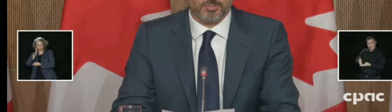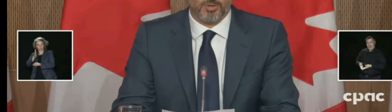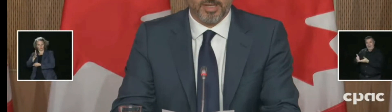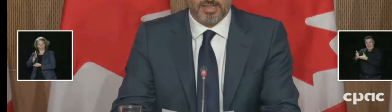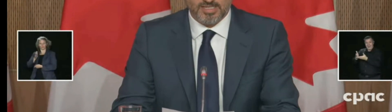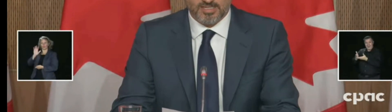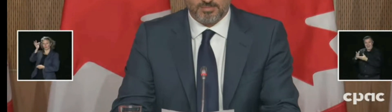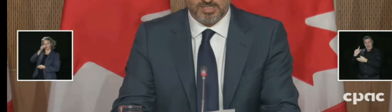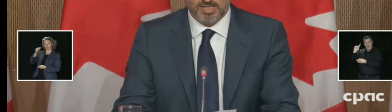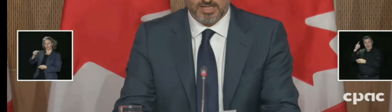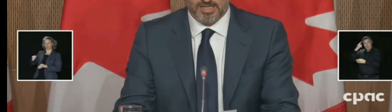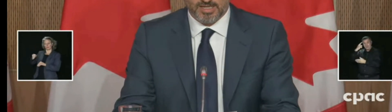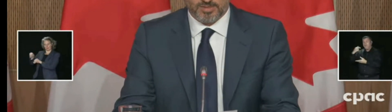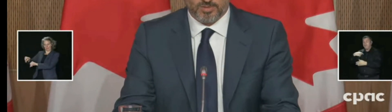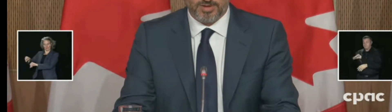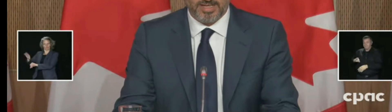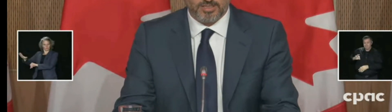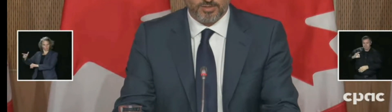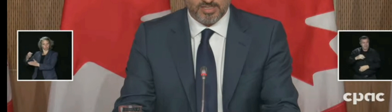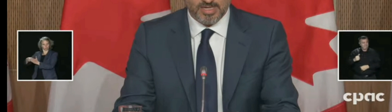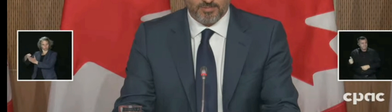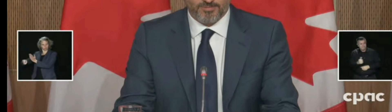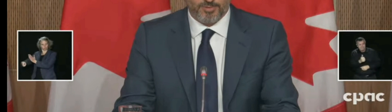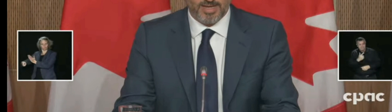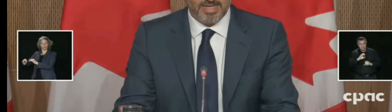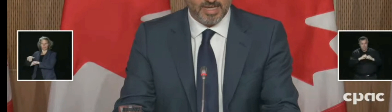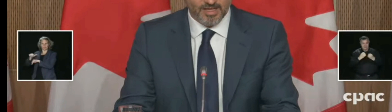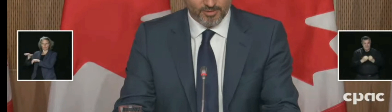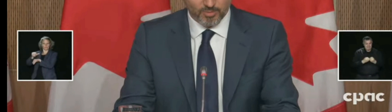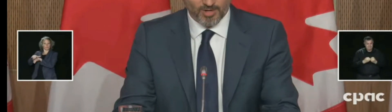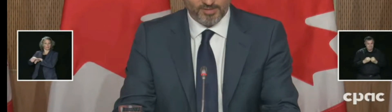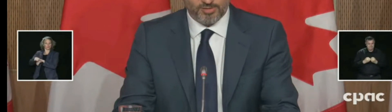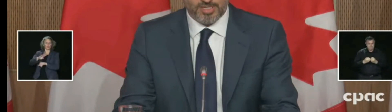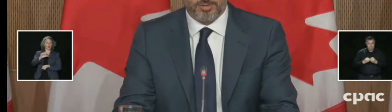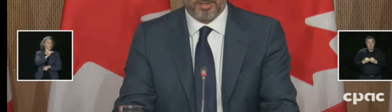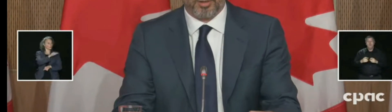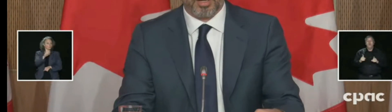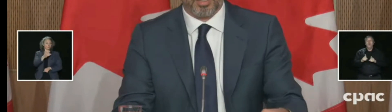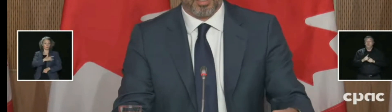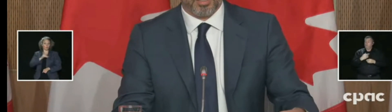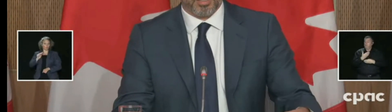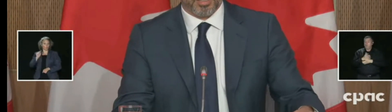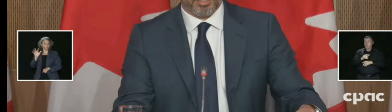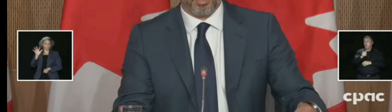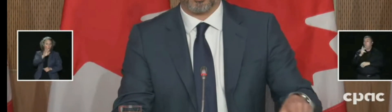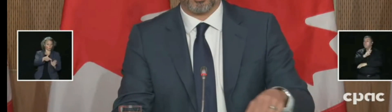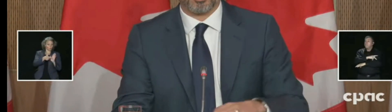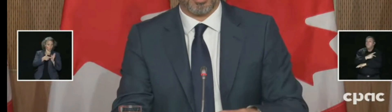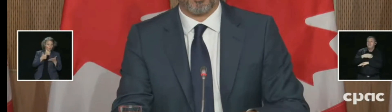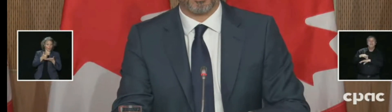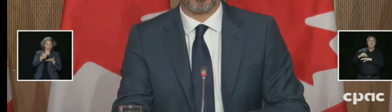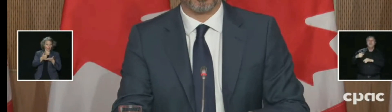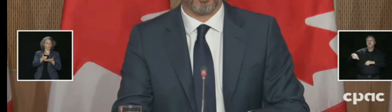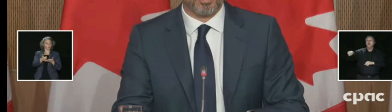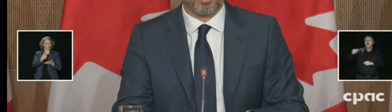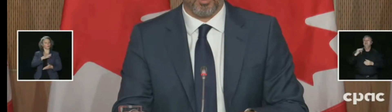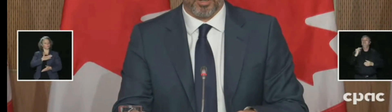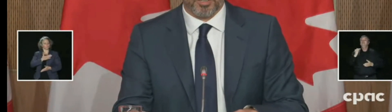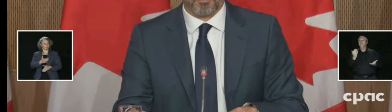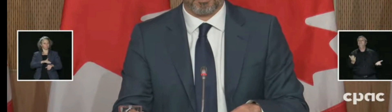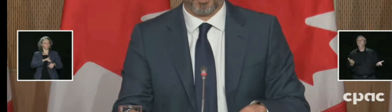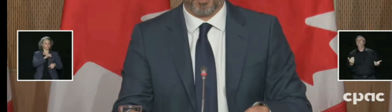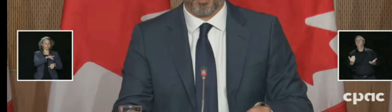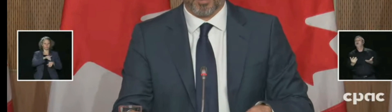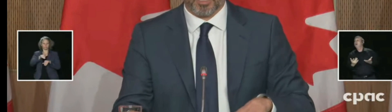costs of deploying these teams, and we're ready to do the same for any other province or territory that can also step in with